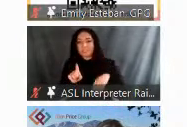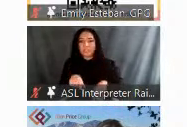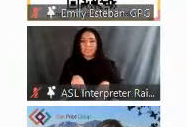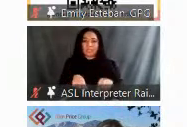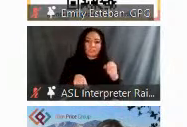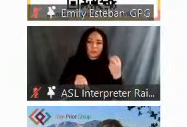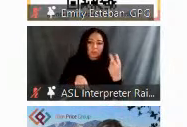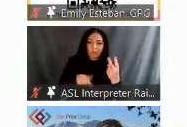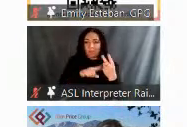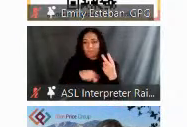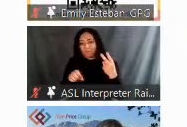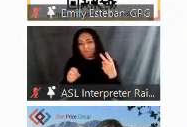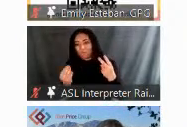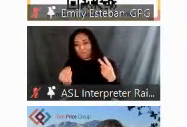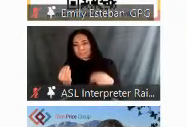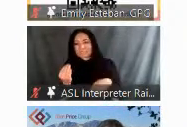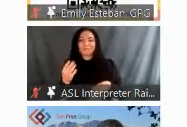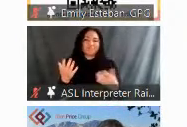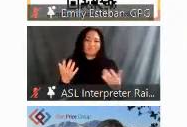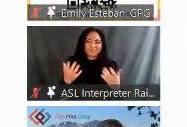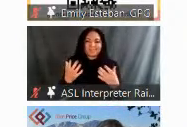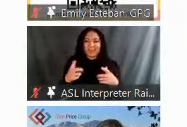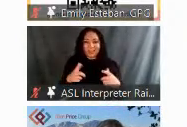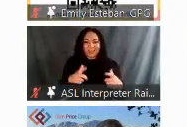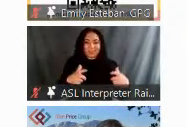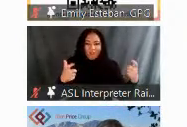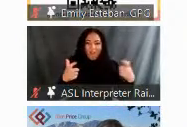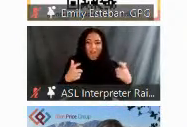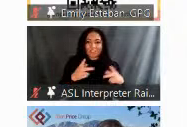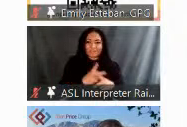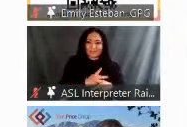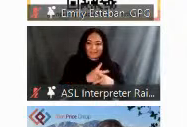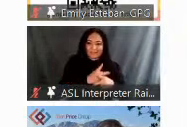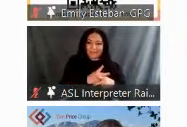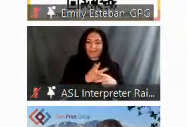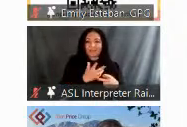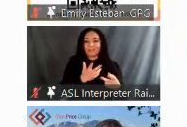some 14. Large daycare and some preschool have